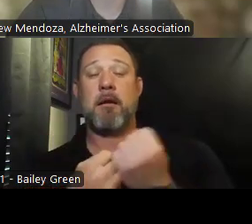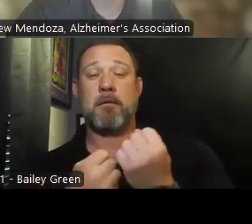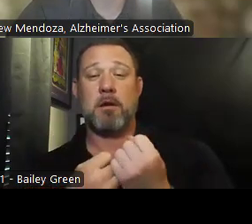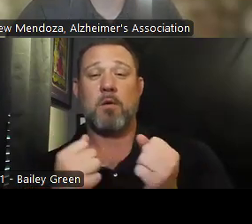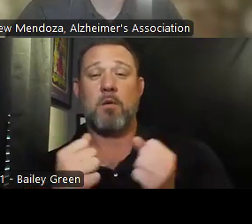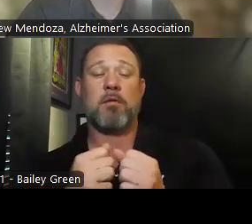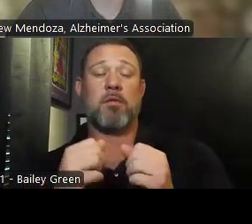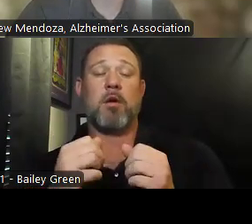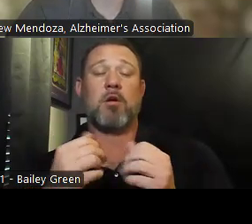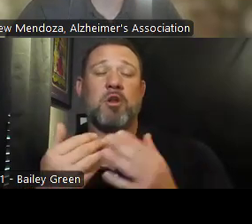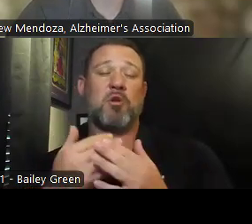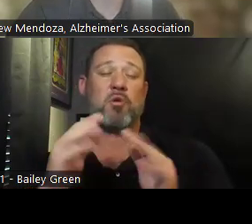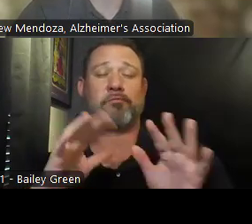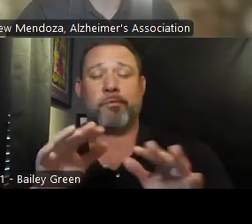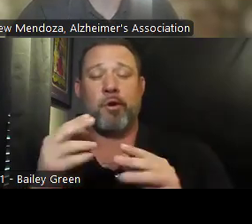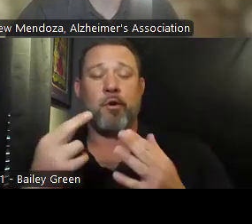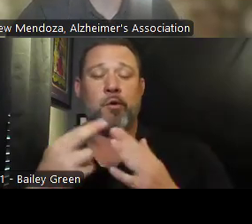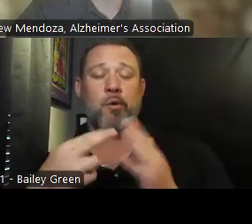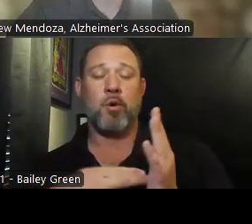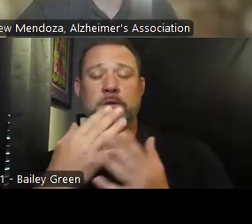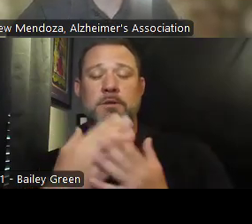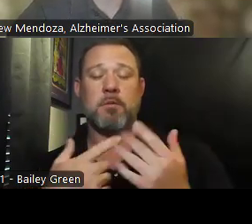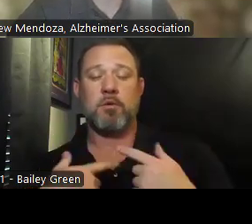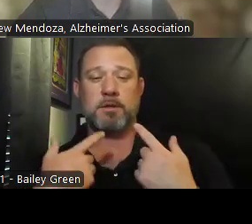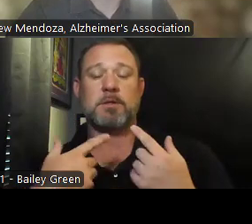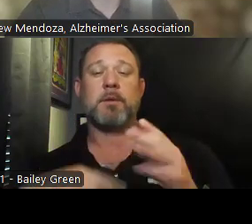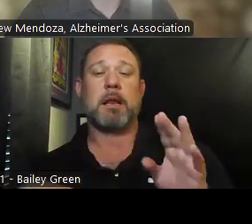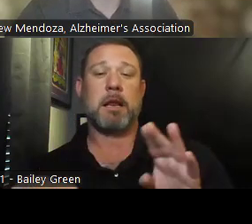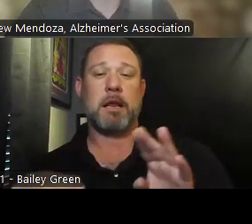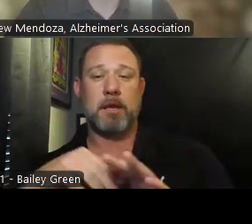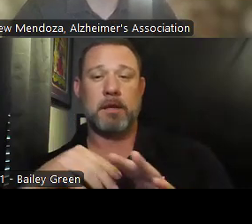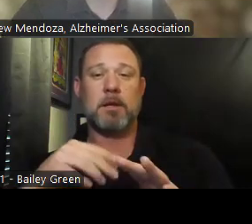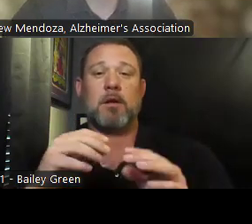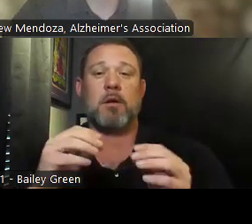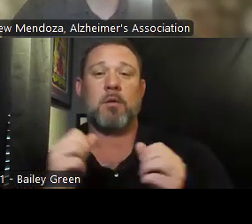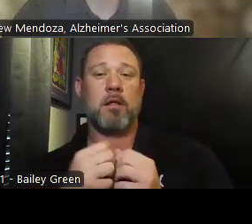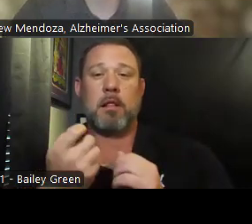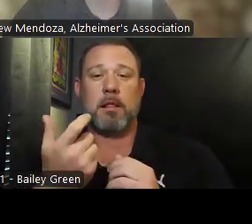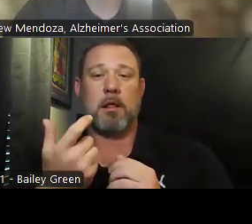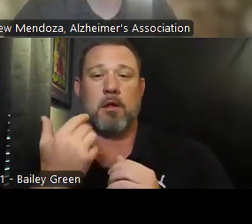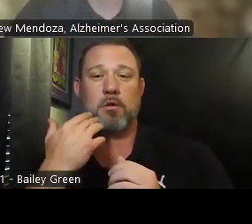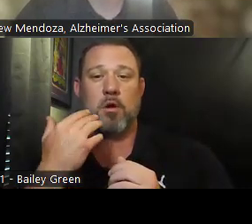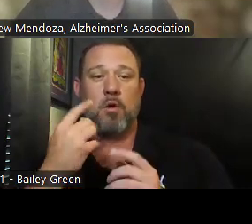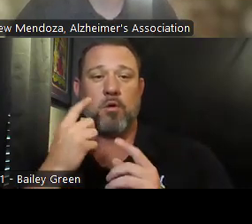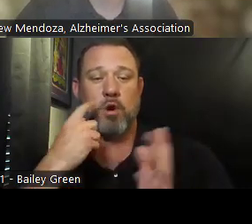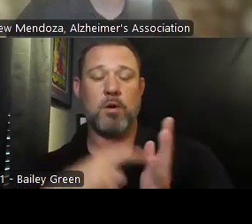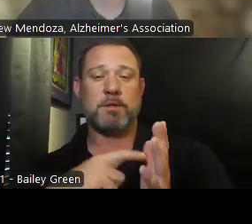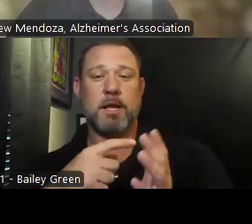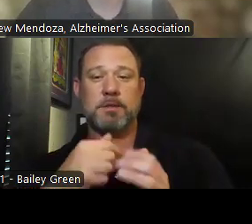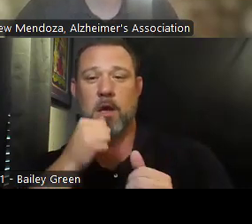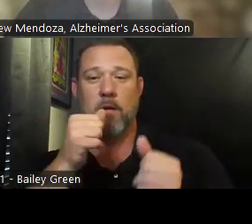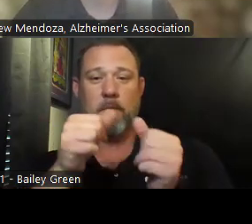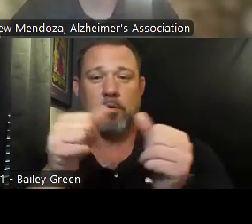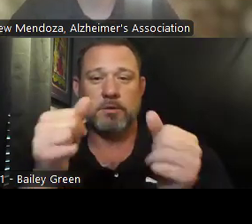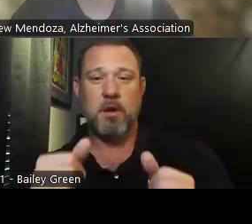relaxed rules that some residents had been evicted with as little notice as a post-it note, which is